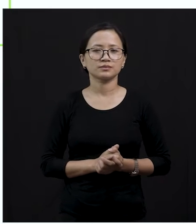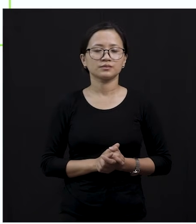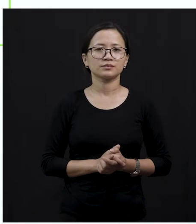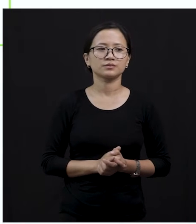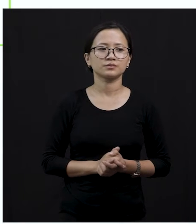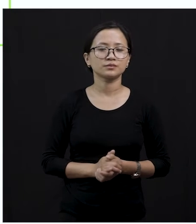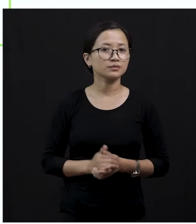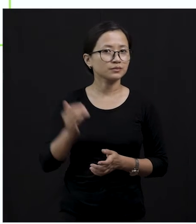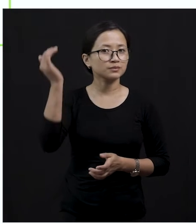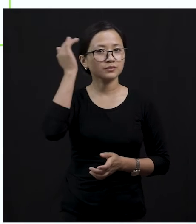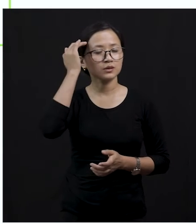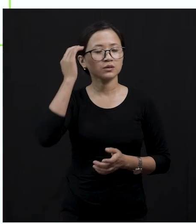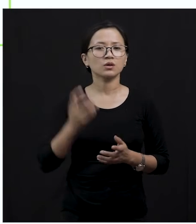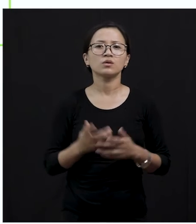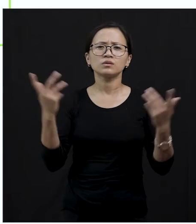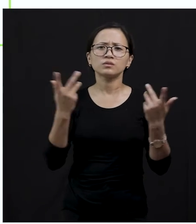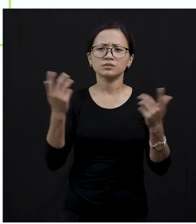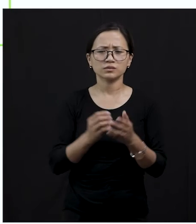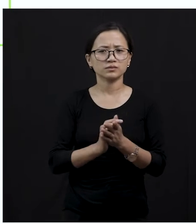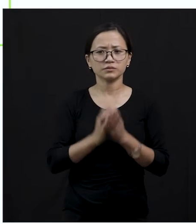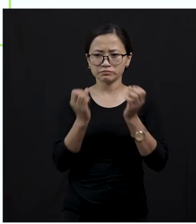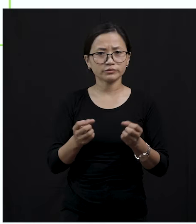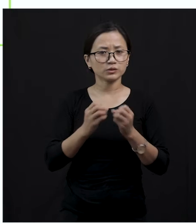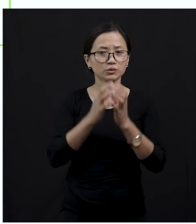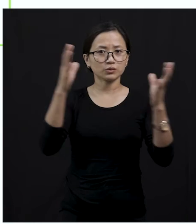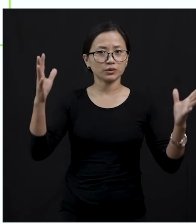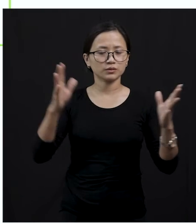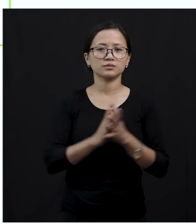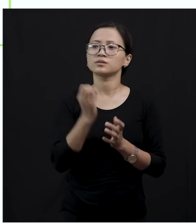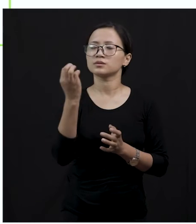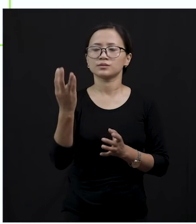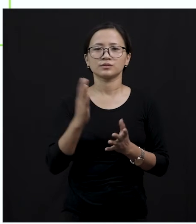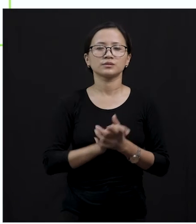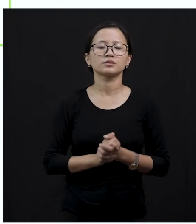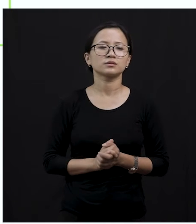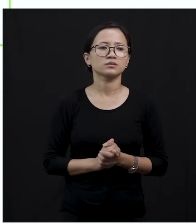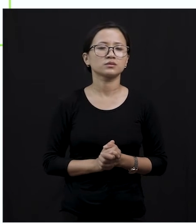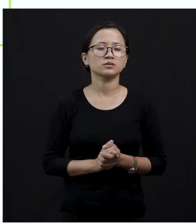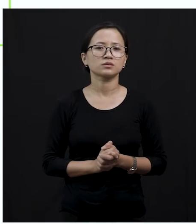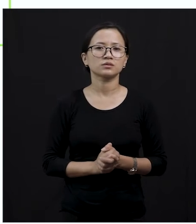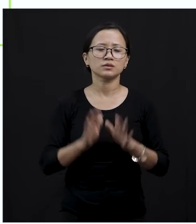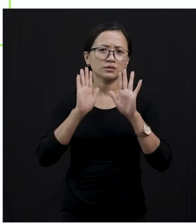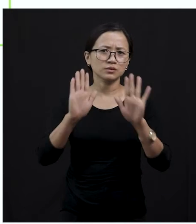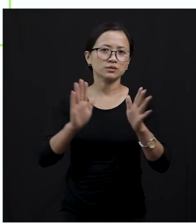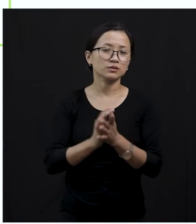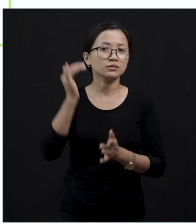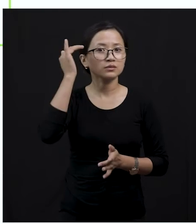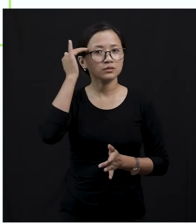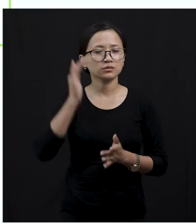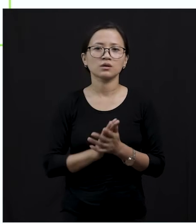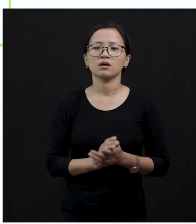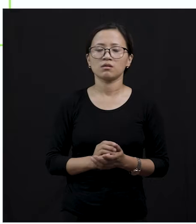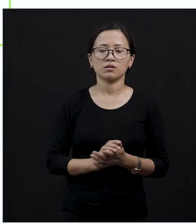Now, to know what greater number is, which one the greater number is, I'm so sorry, we have to know how